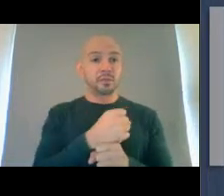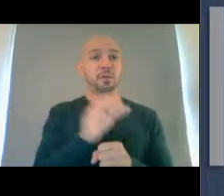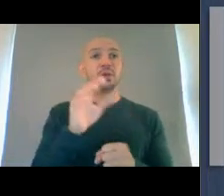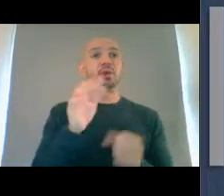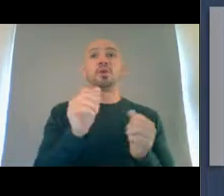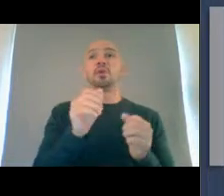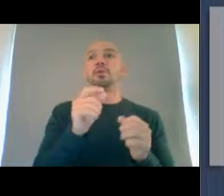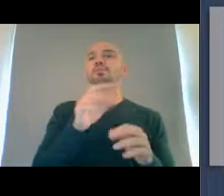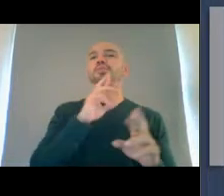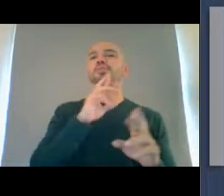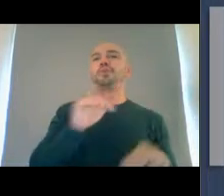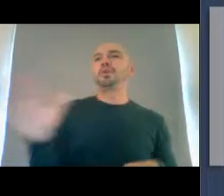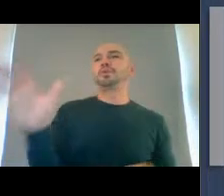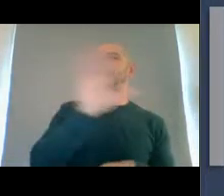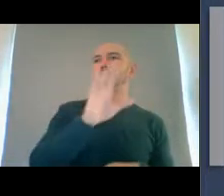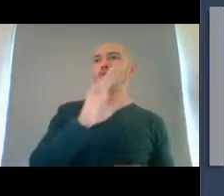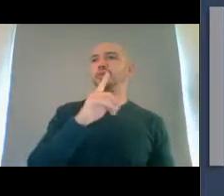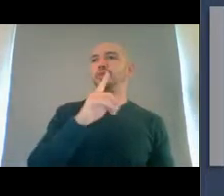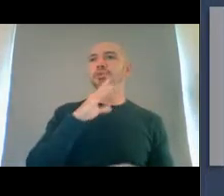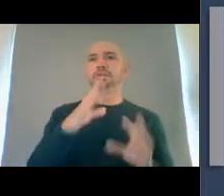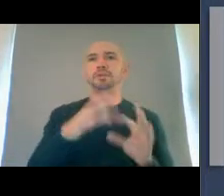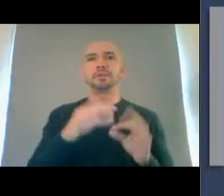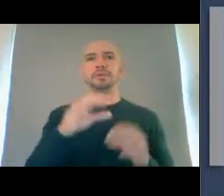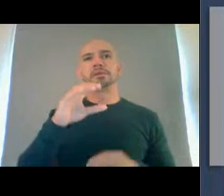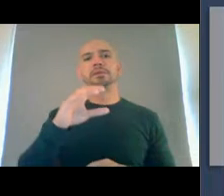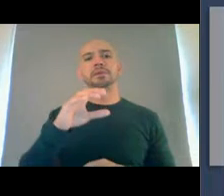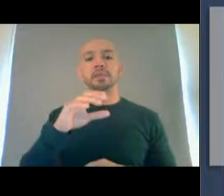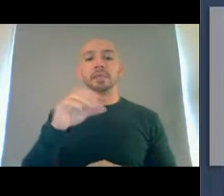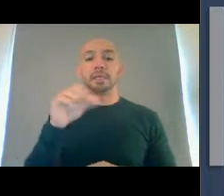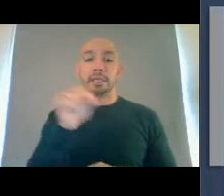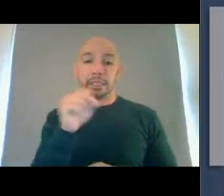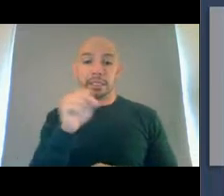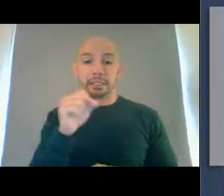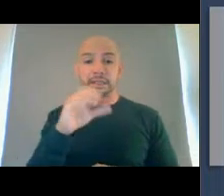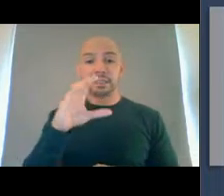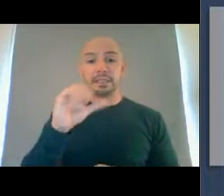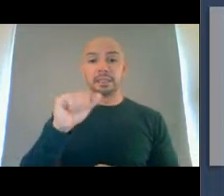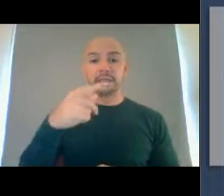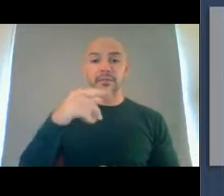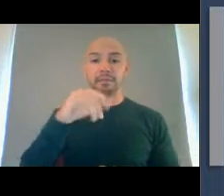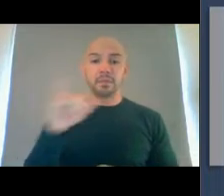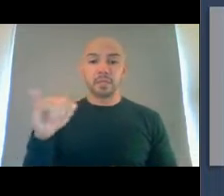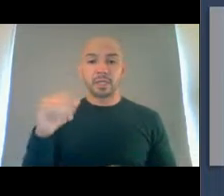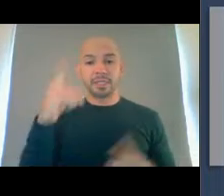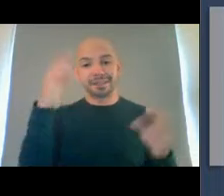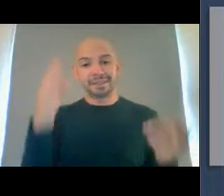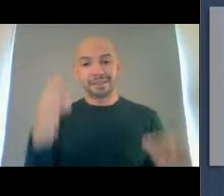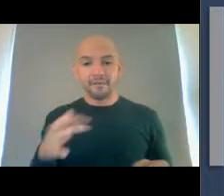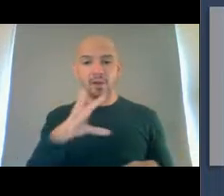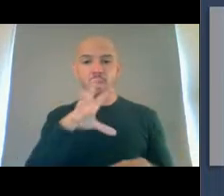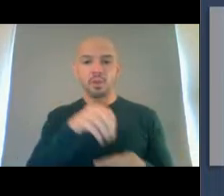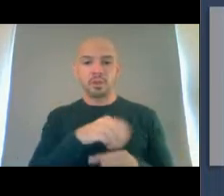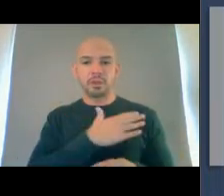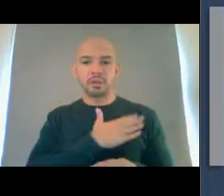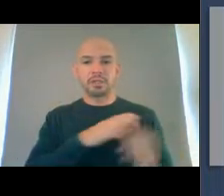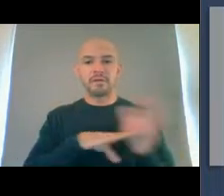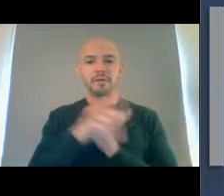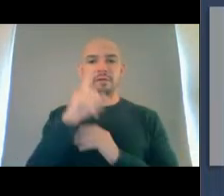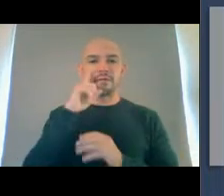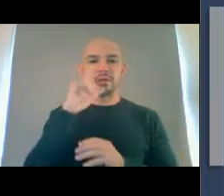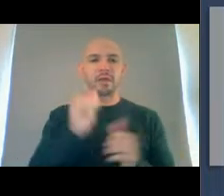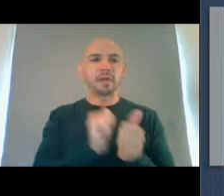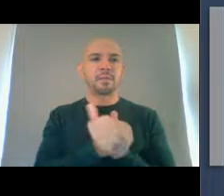comments we got um capti was definitely top of mind within the development of the competitive guidelines great thank you